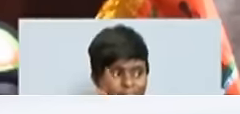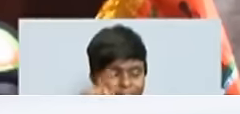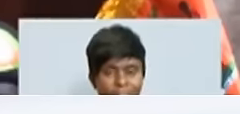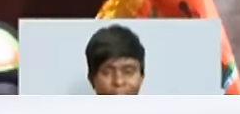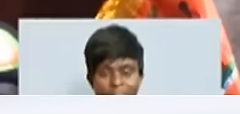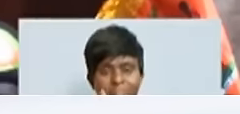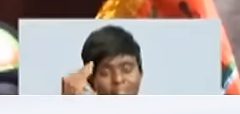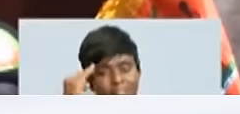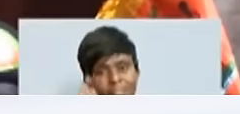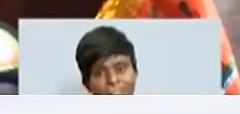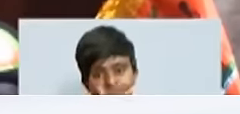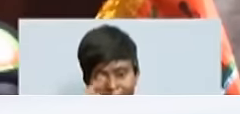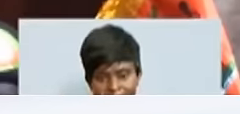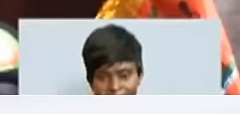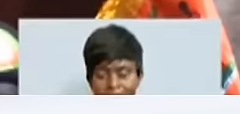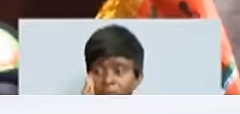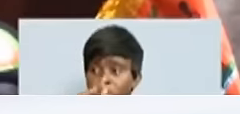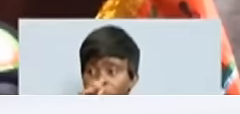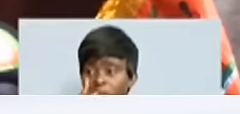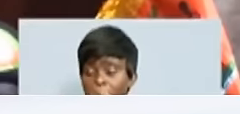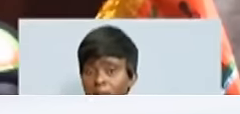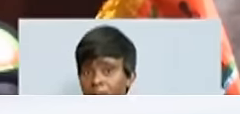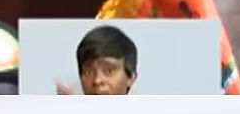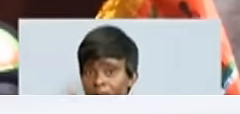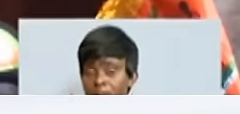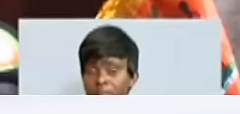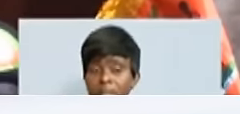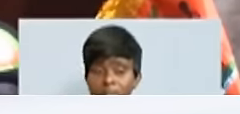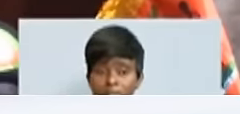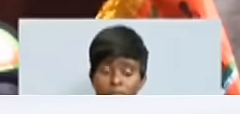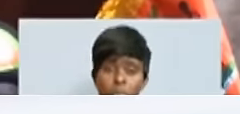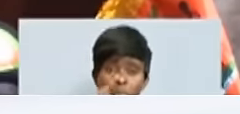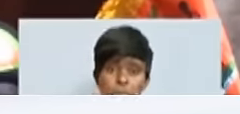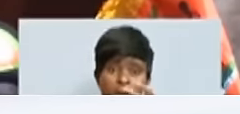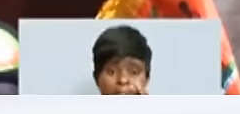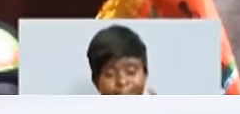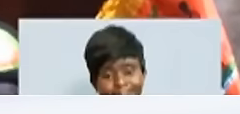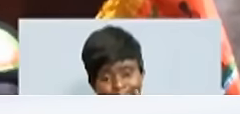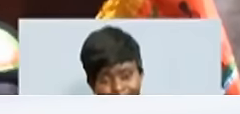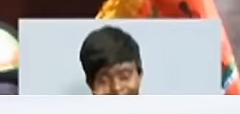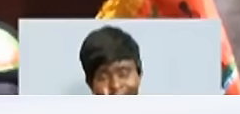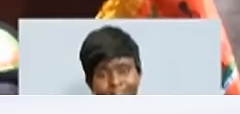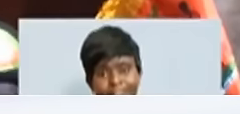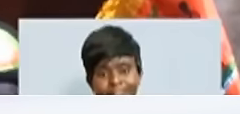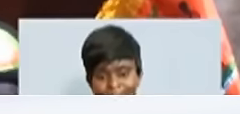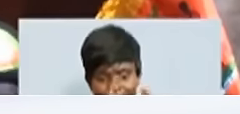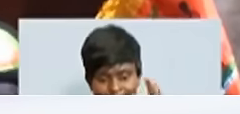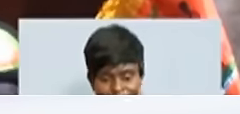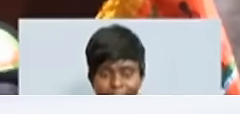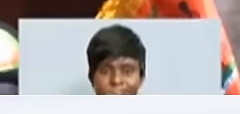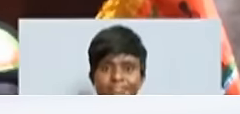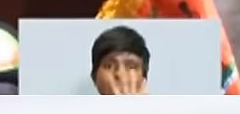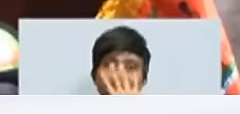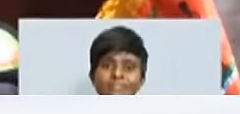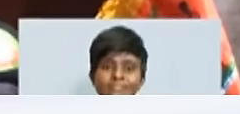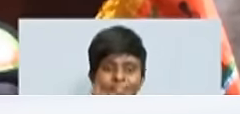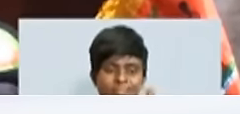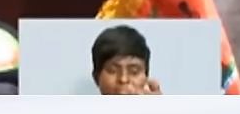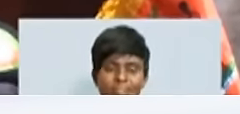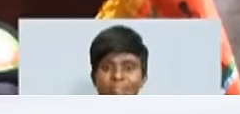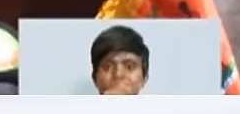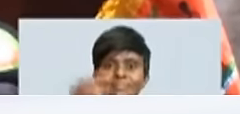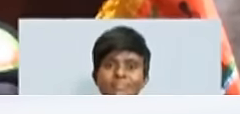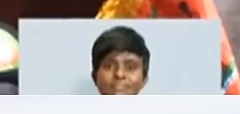them, let's whisper to somebody, including those who evade taxes purely, just walk away from tax